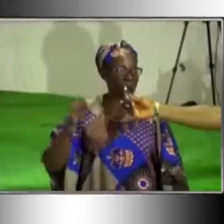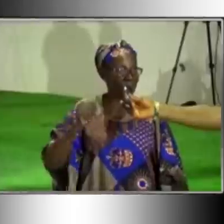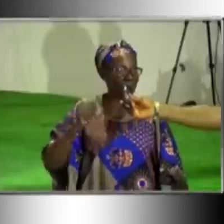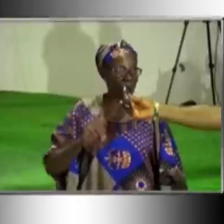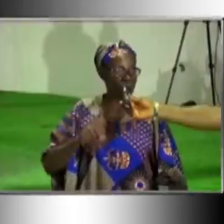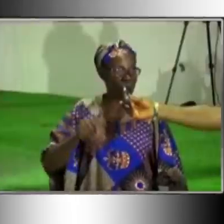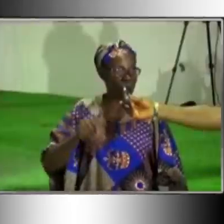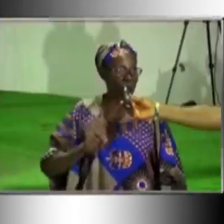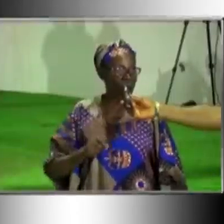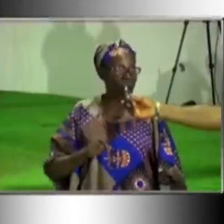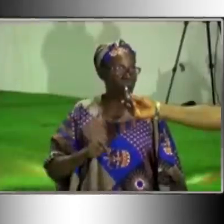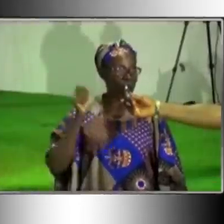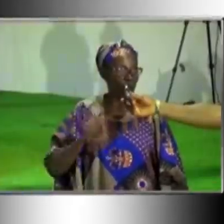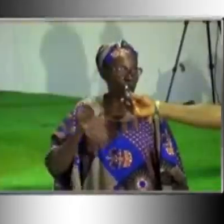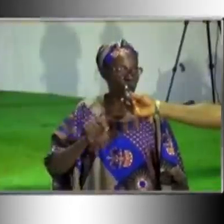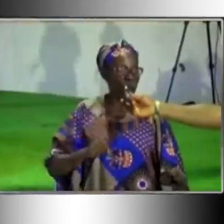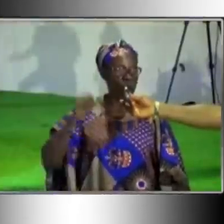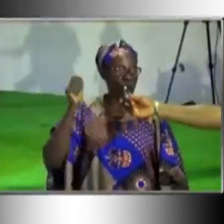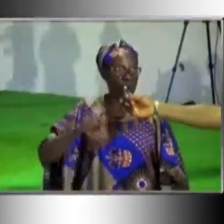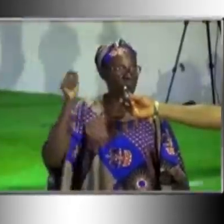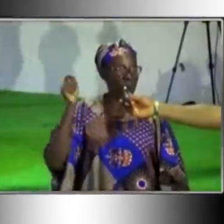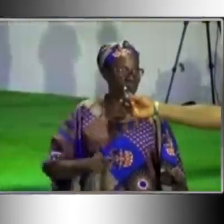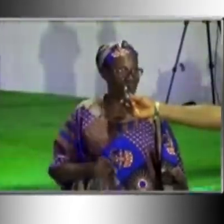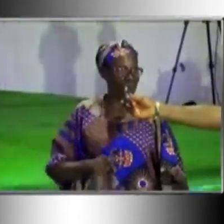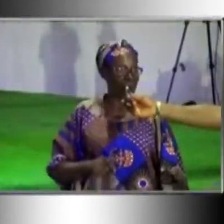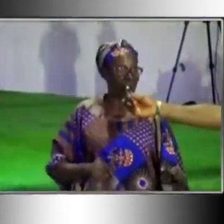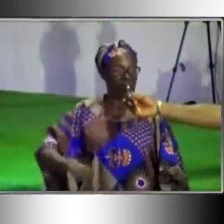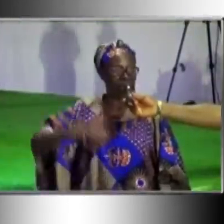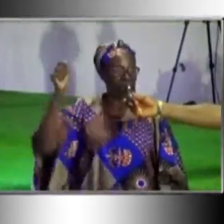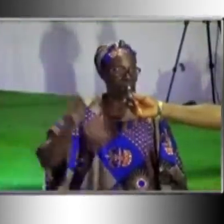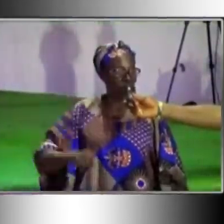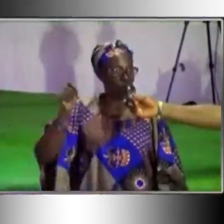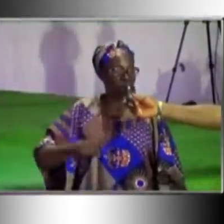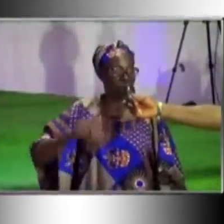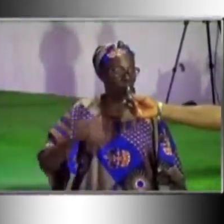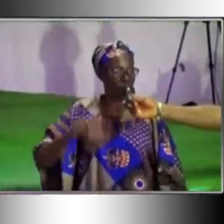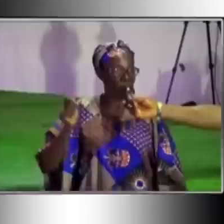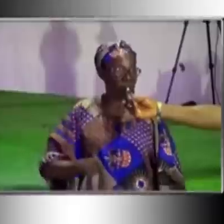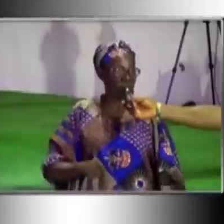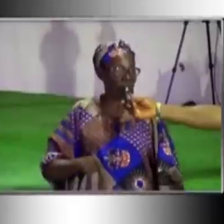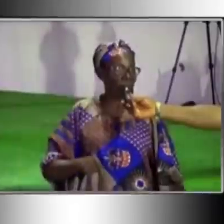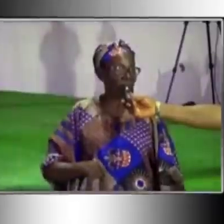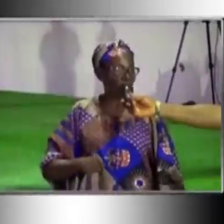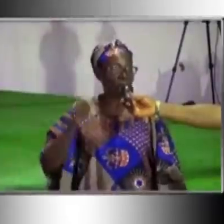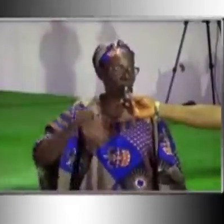gba testimony o ti gba promotion lati 2013 titi di 2003